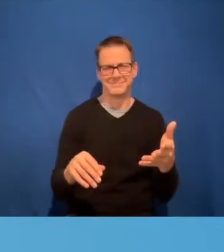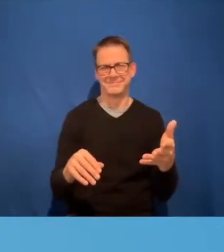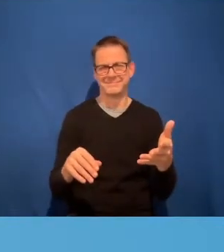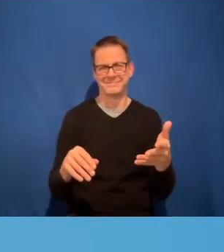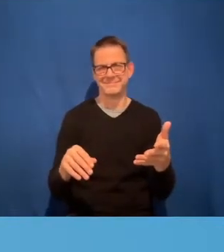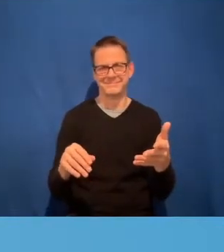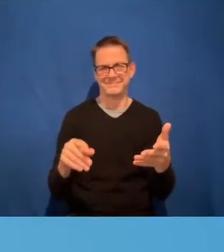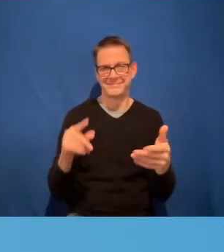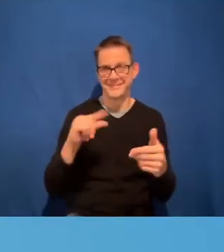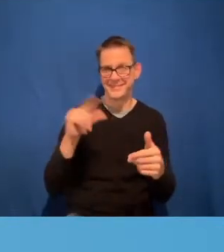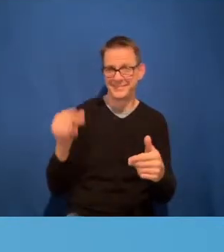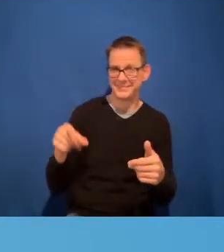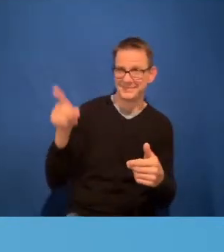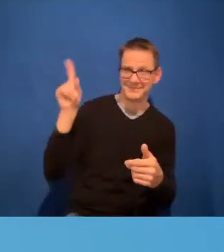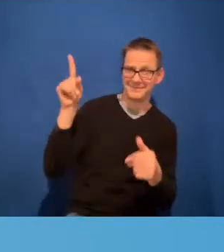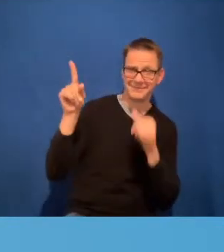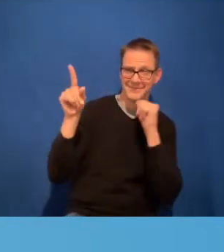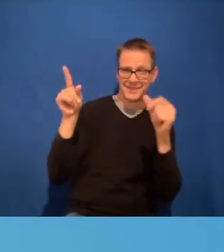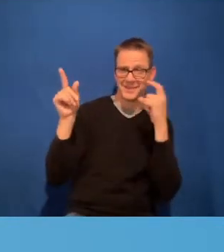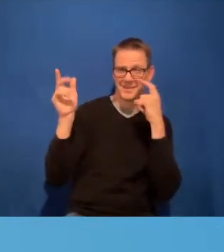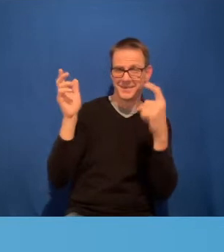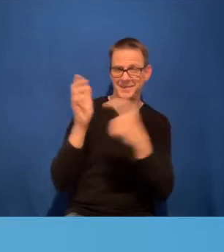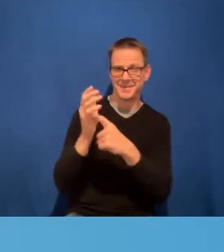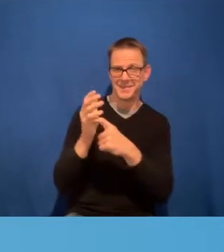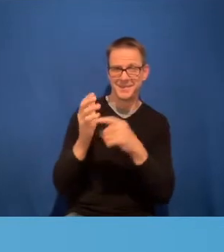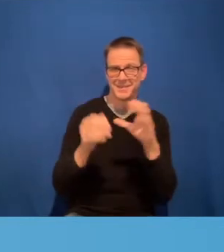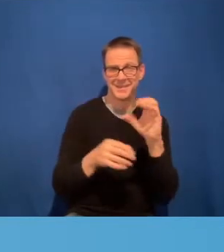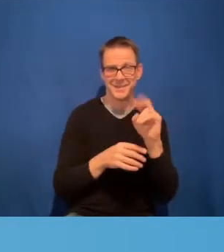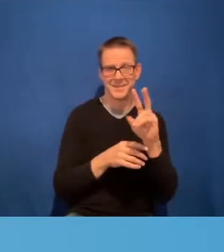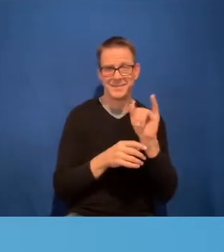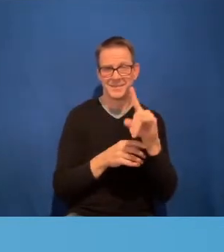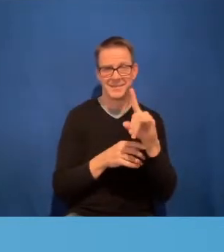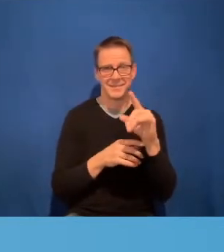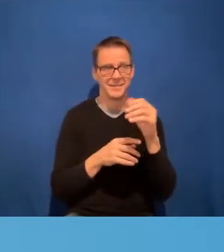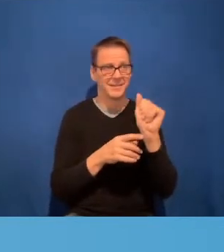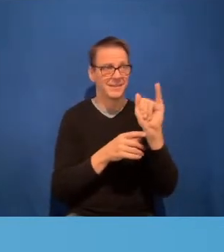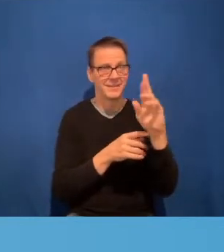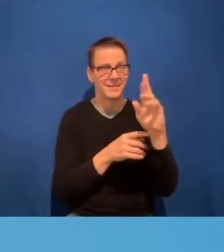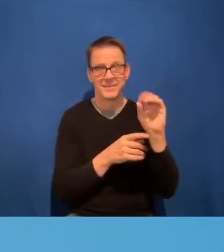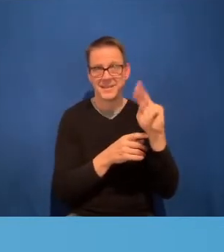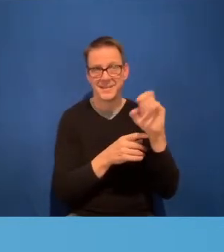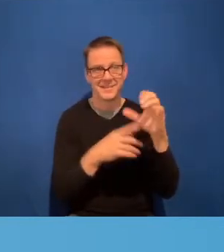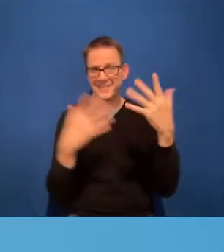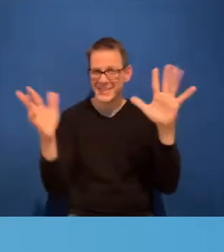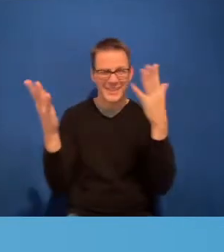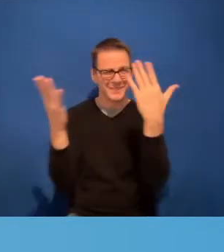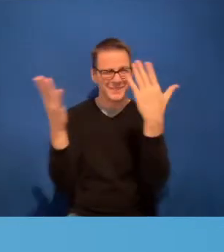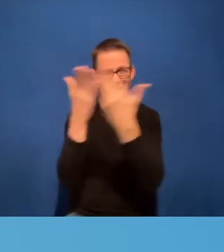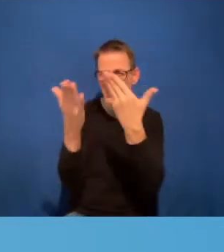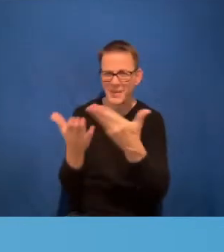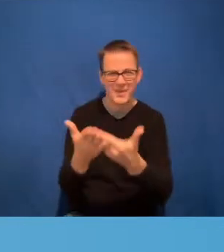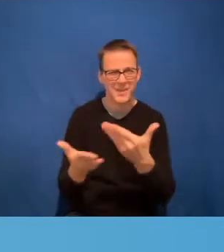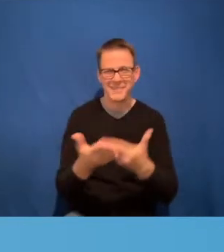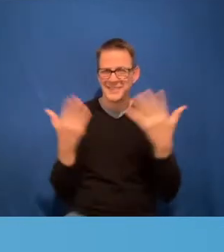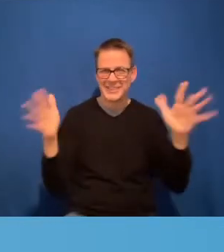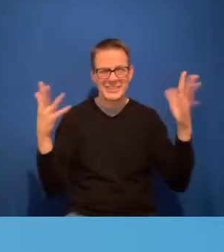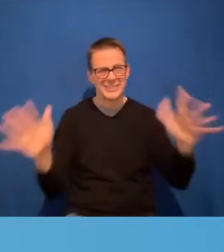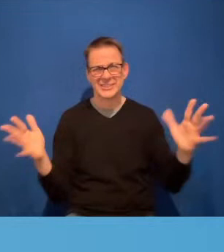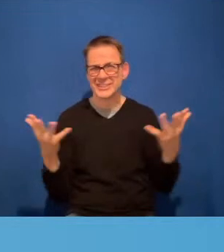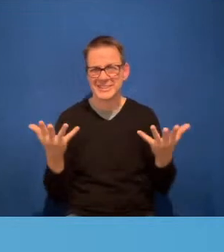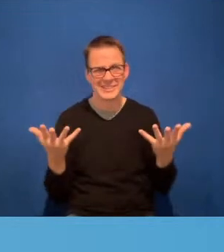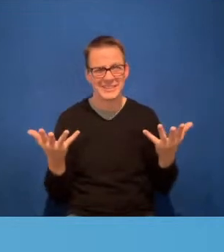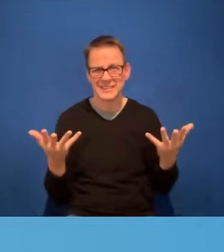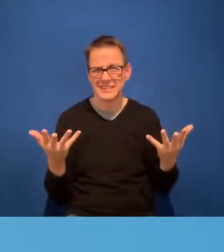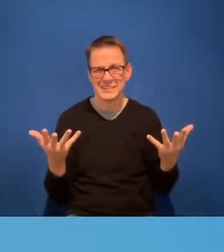not being acknowledged to be airborne, when all the research is incredibly clear, COVID is airborne, where, you know, it's